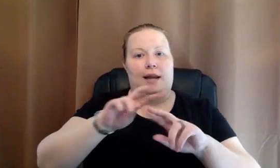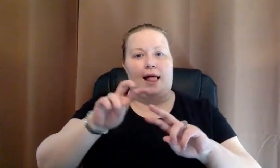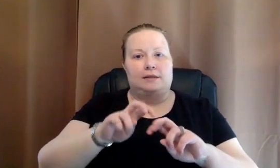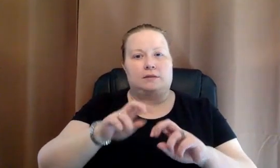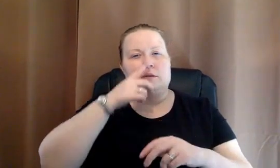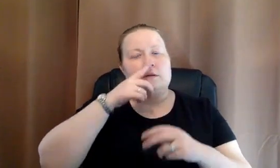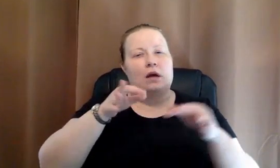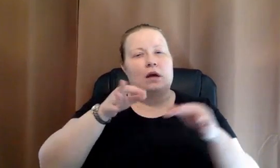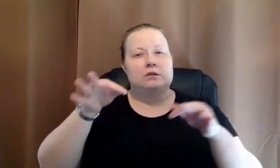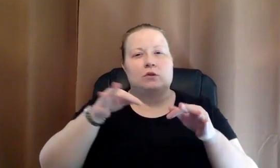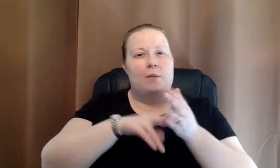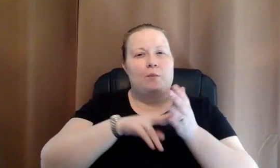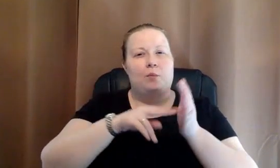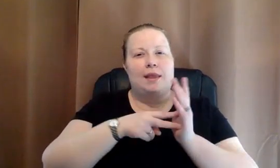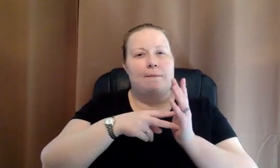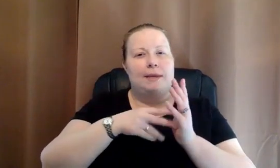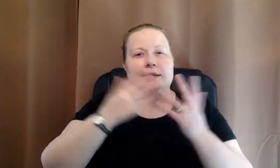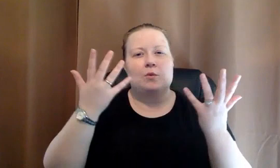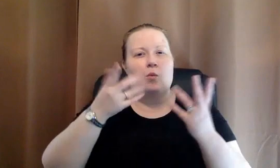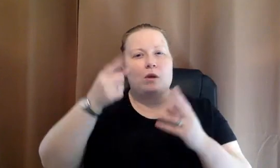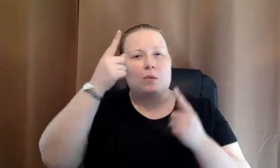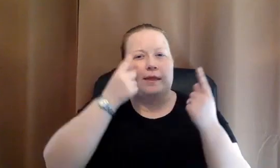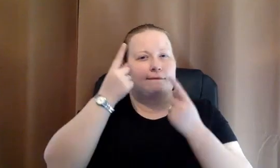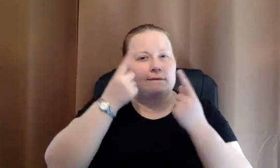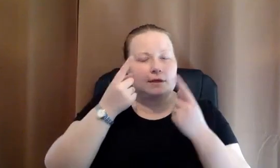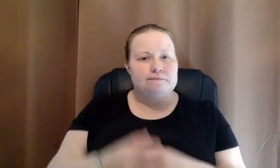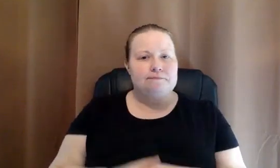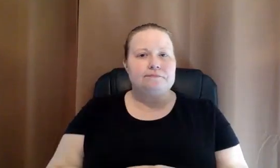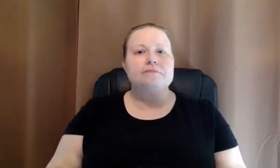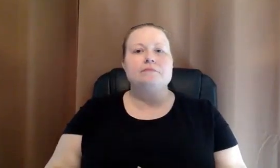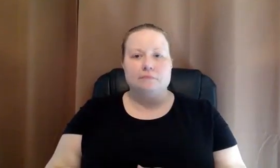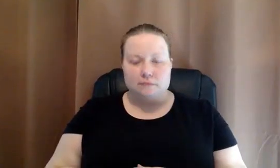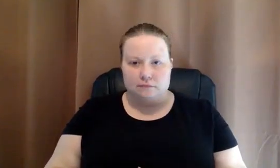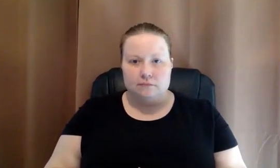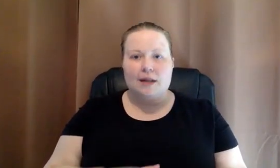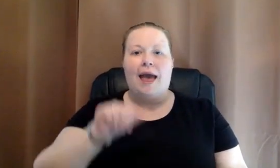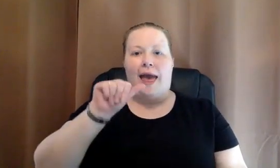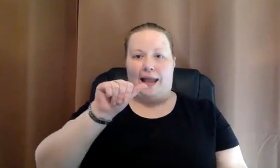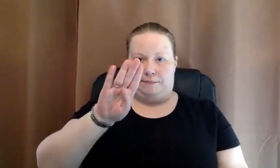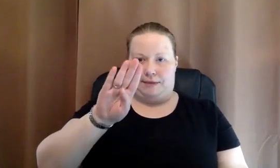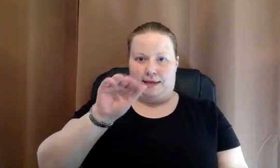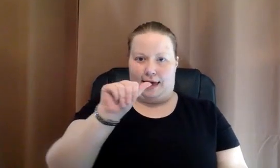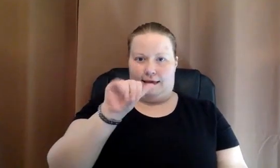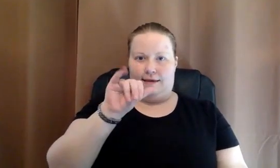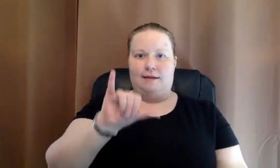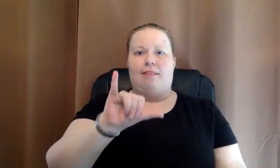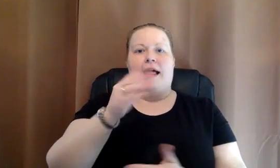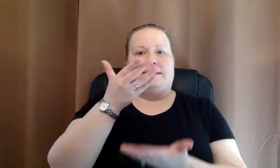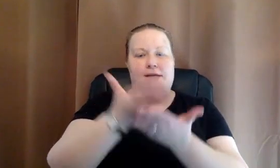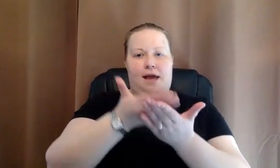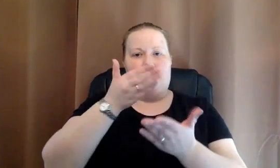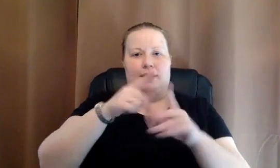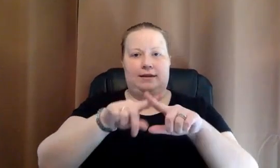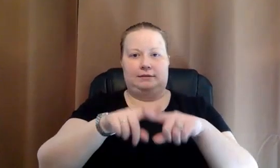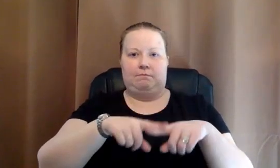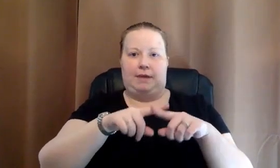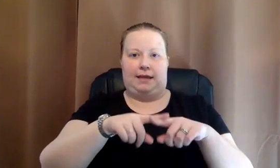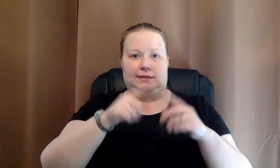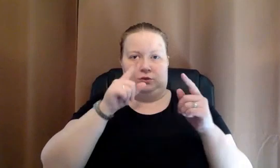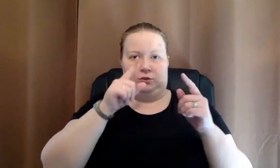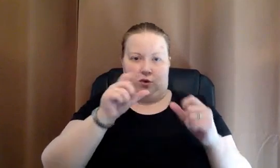of it? Great question, thank you. So ABA is an evidence-based